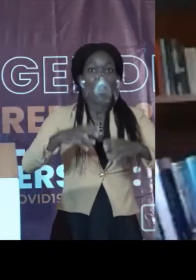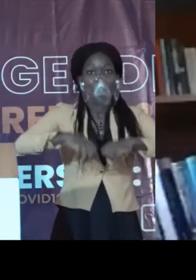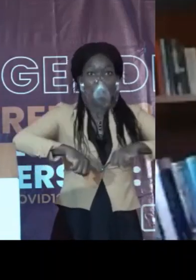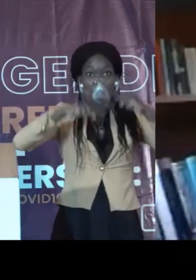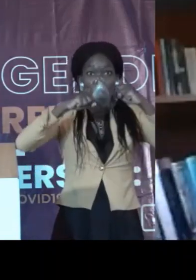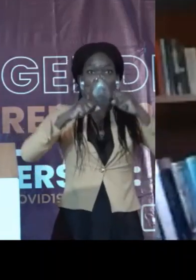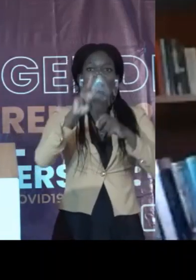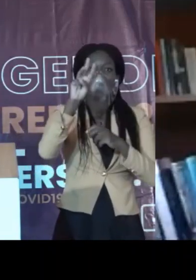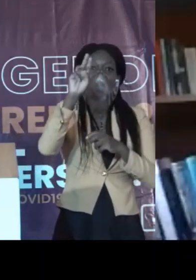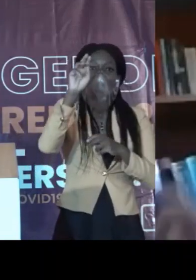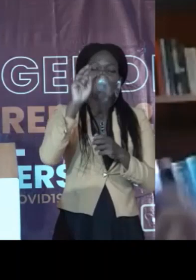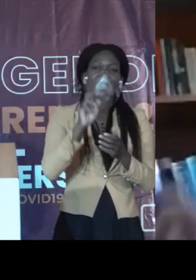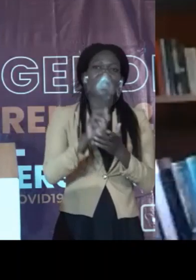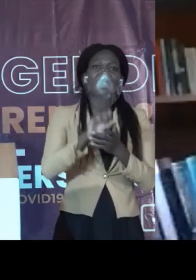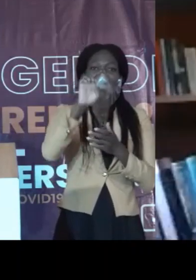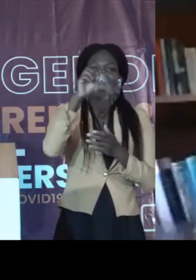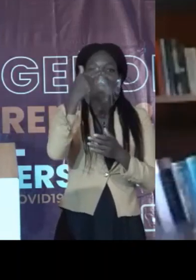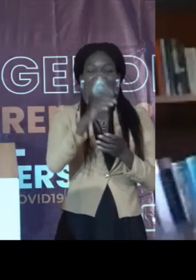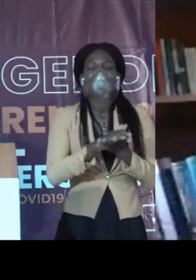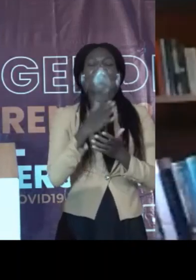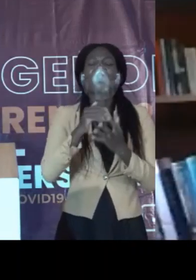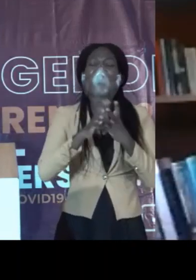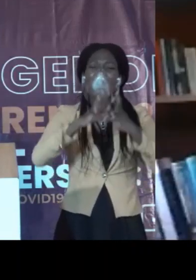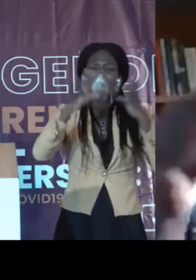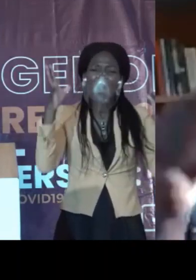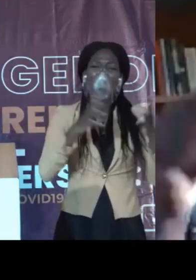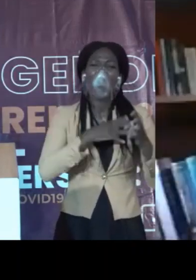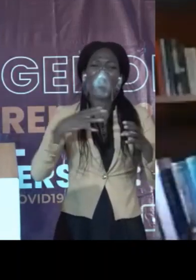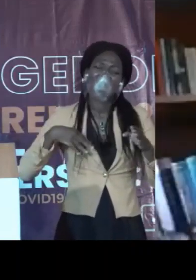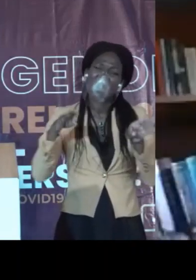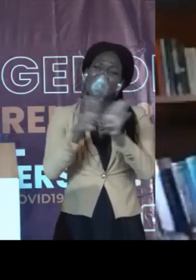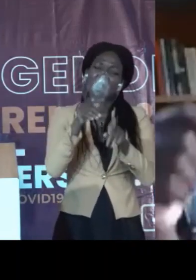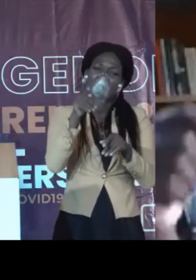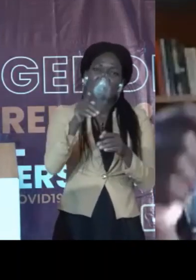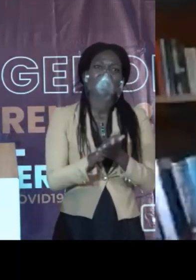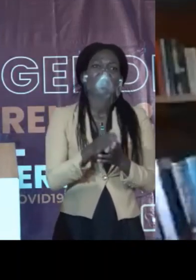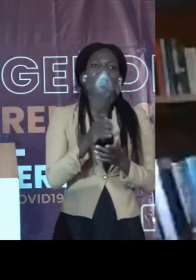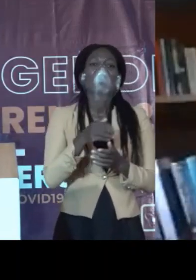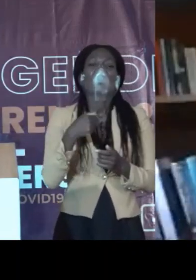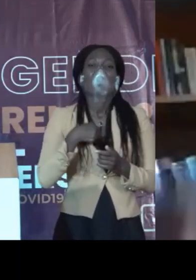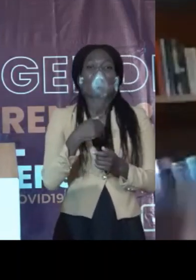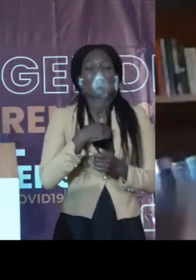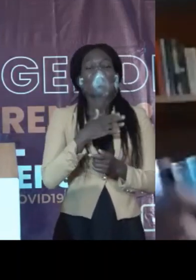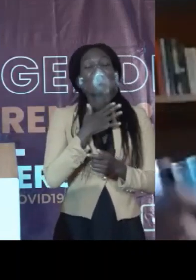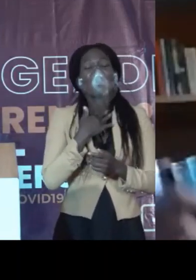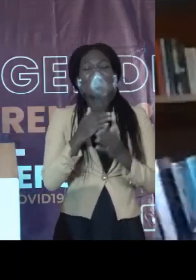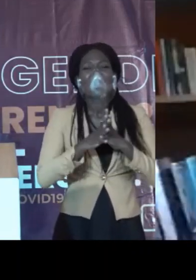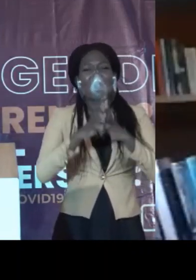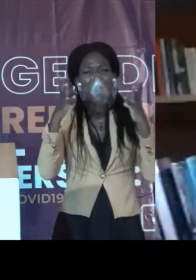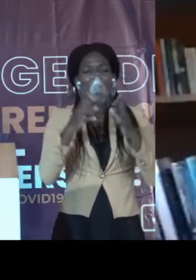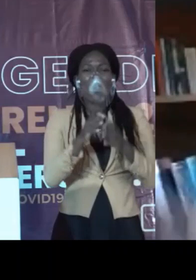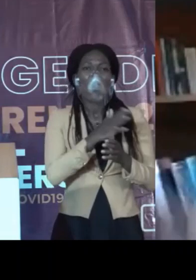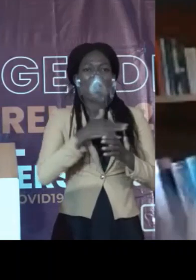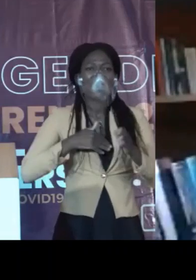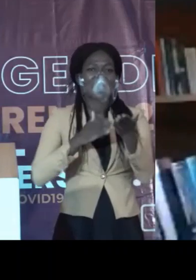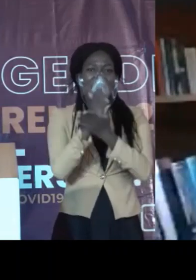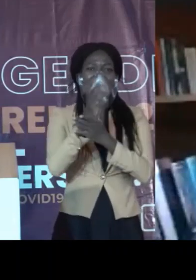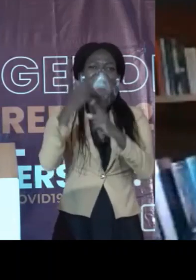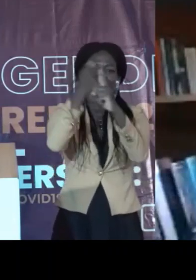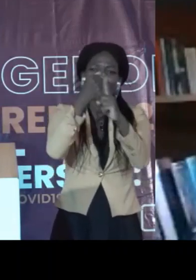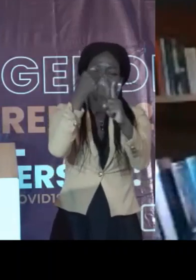We need more of that. We need more feminists, more women's rights advocates,